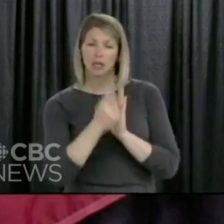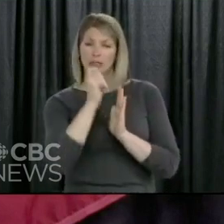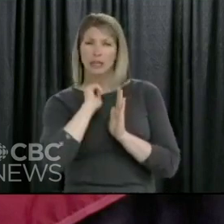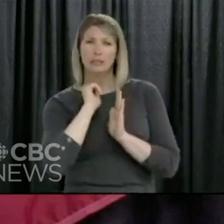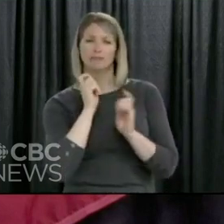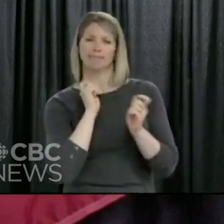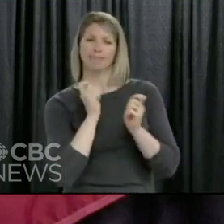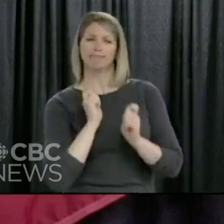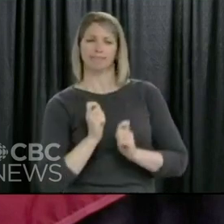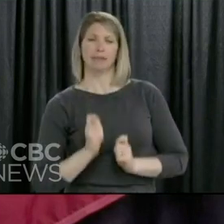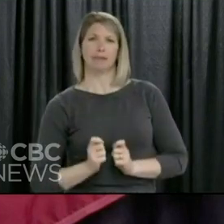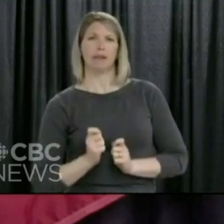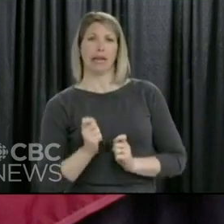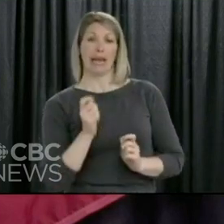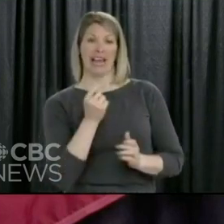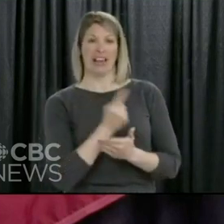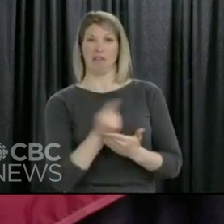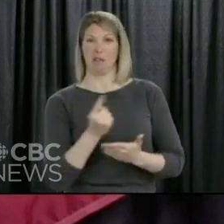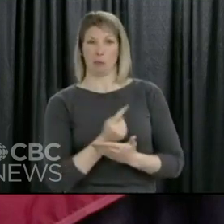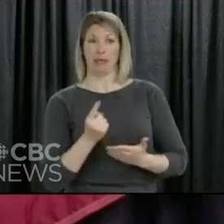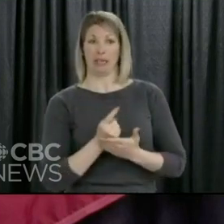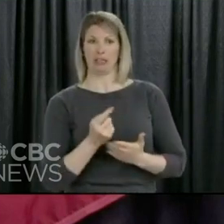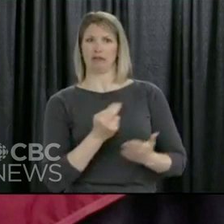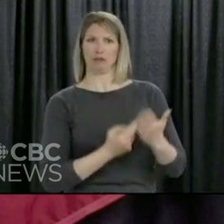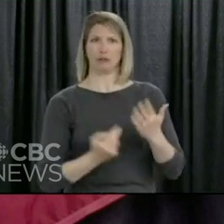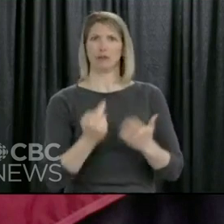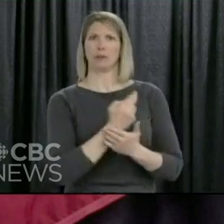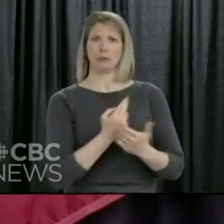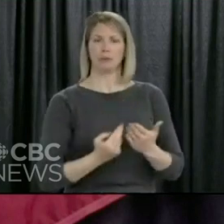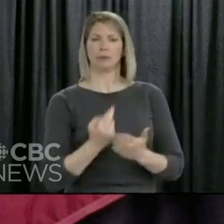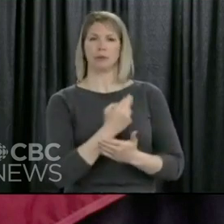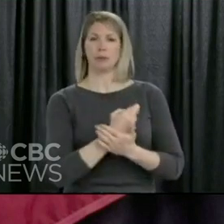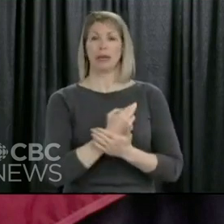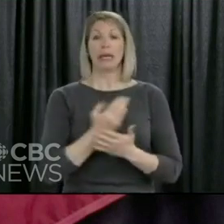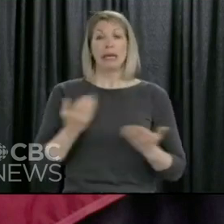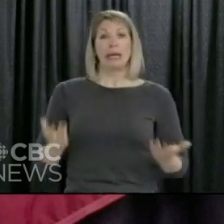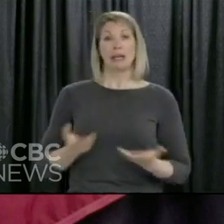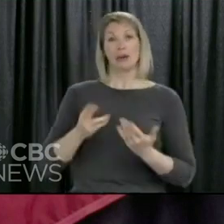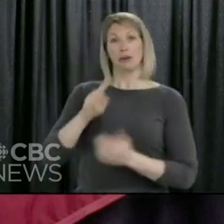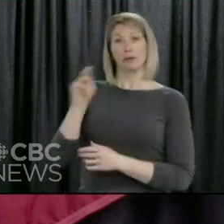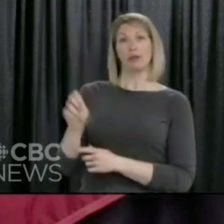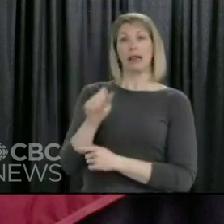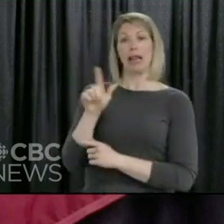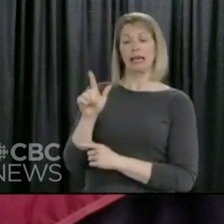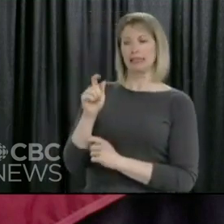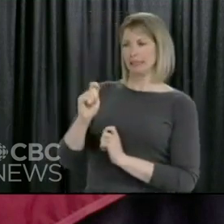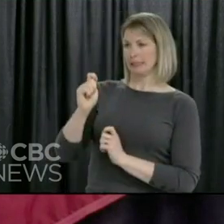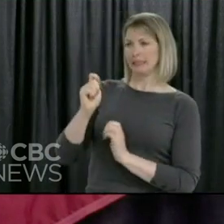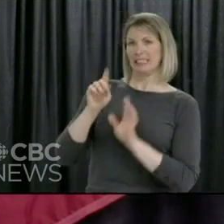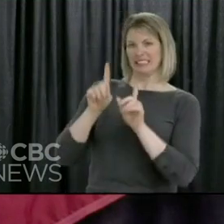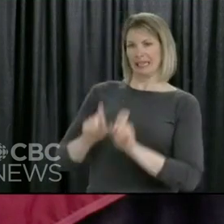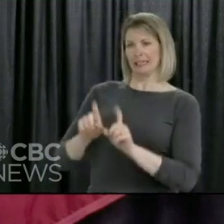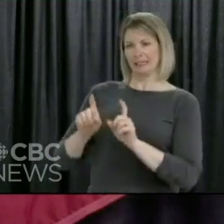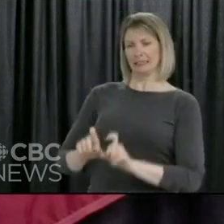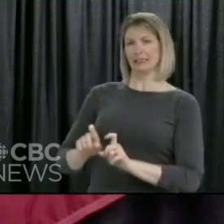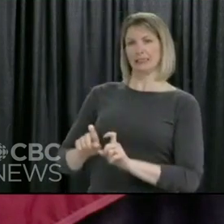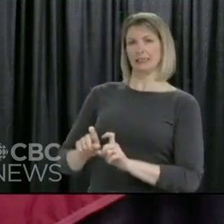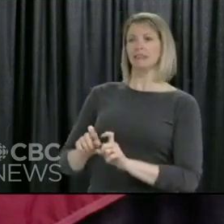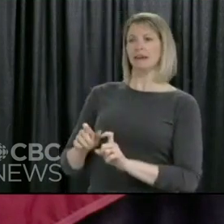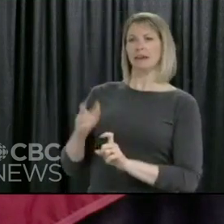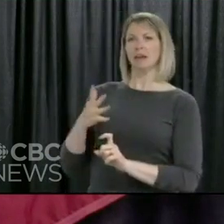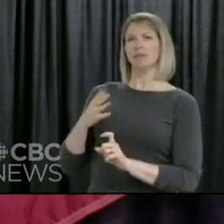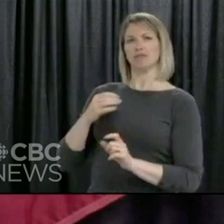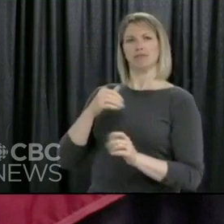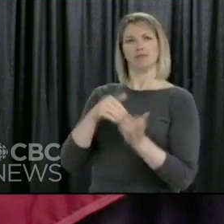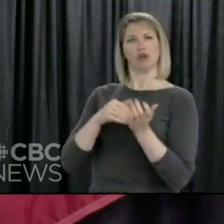often at this table about how testing is performed within Newfoundland and Labrador. So testing is, it's a national strategy,